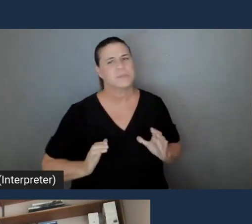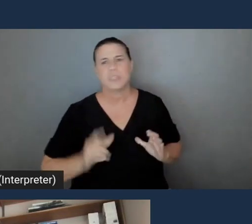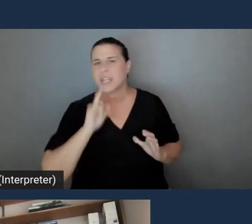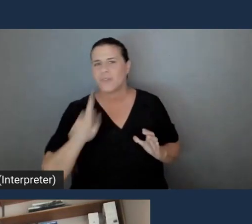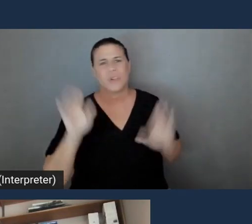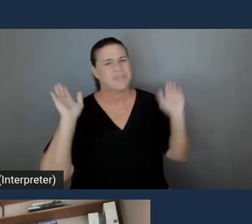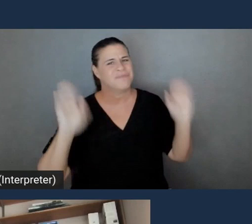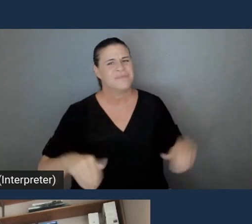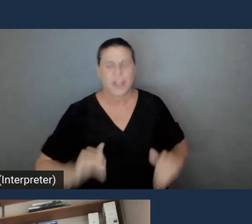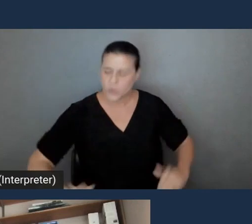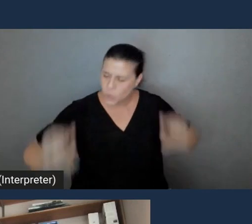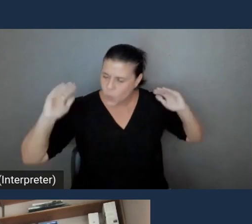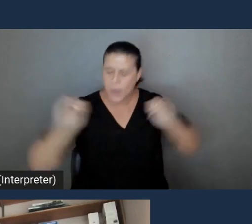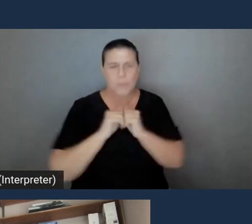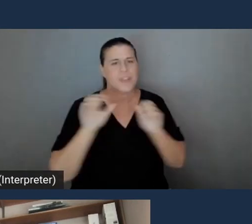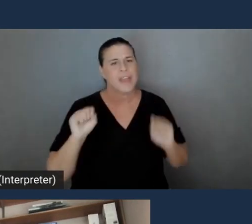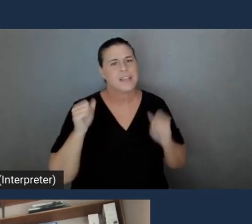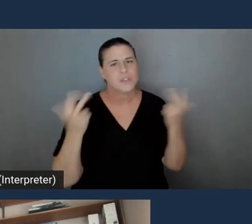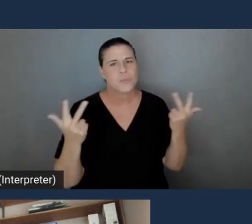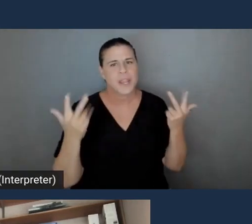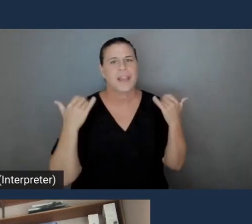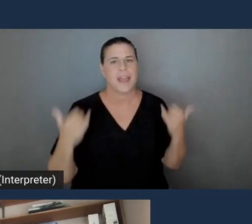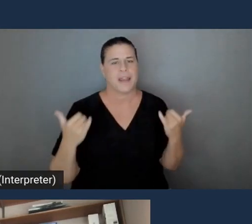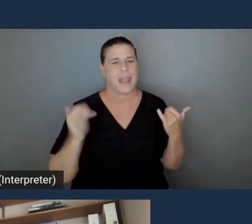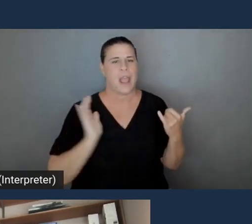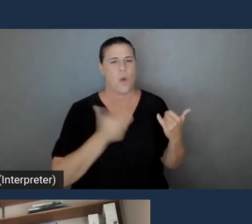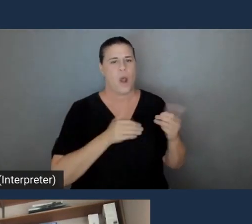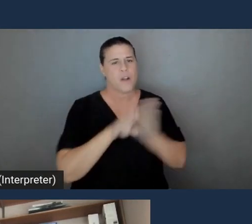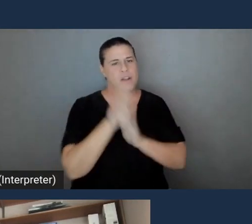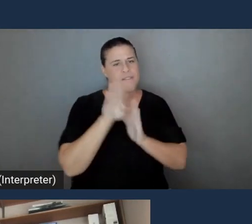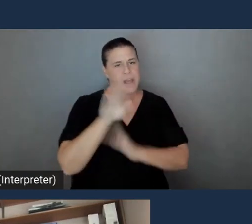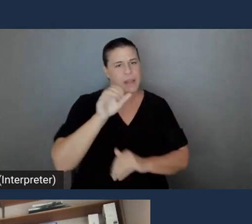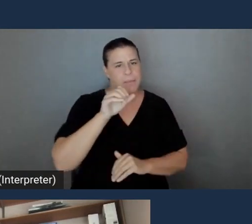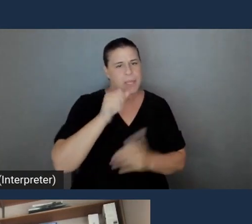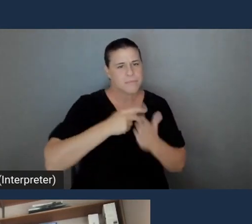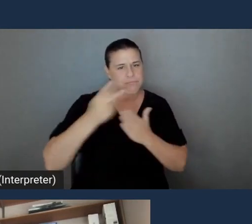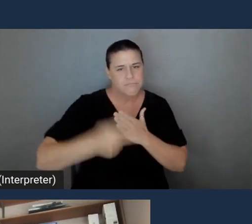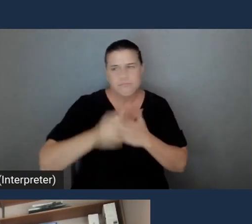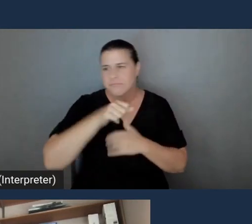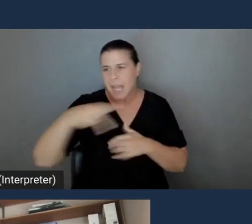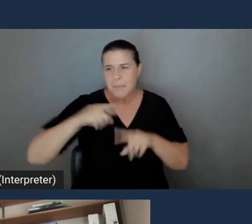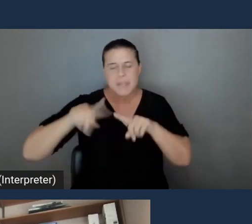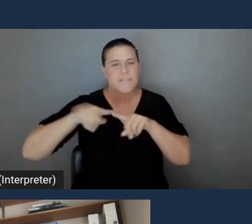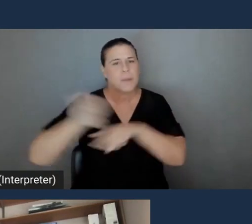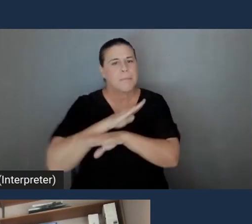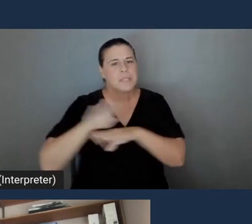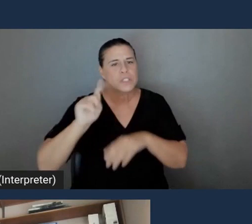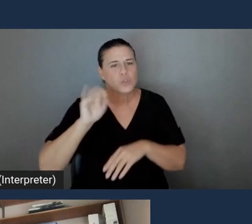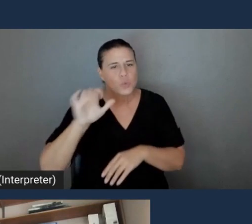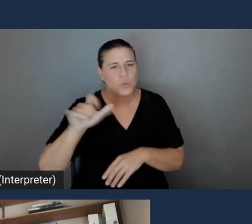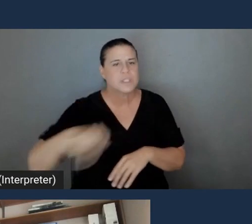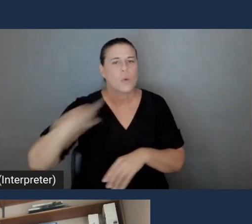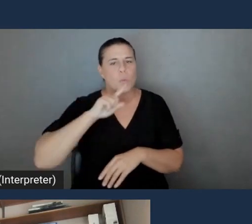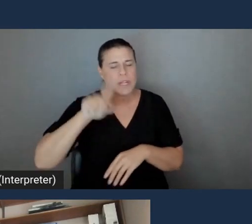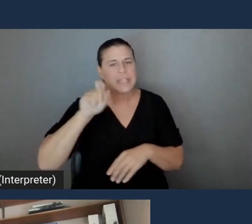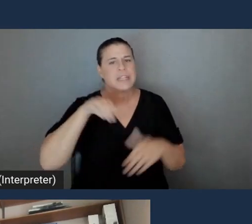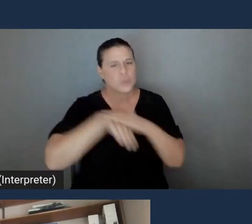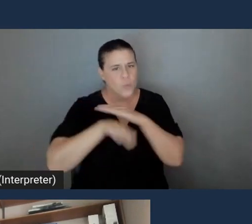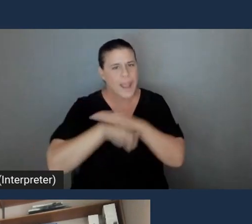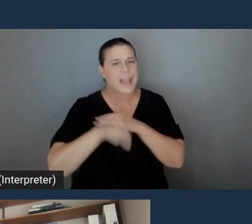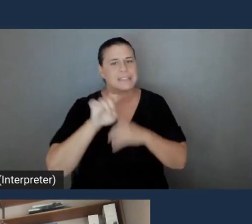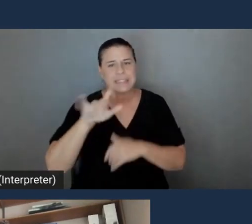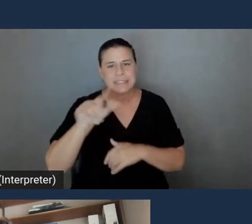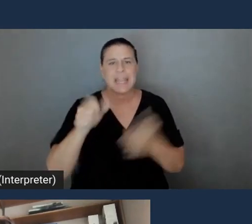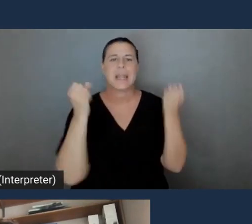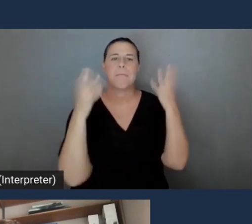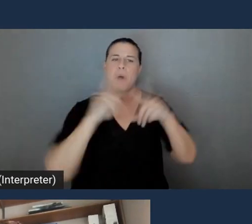up with S3 and now are developing applications and business tools that need to be able to access data in